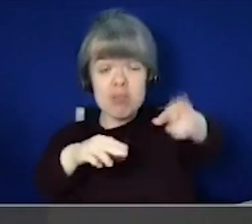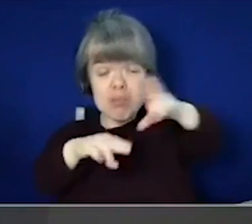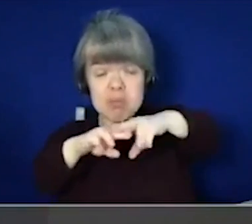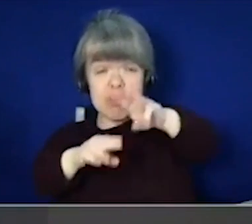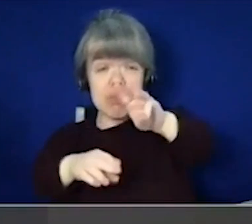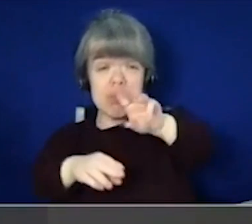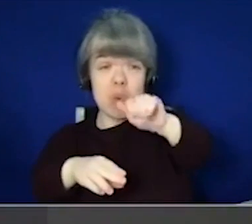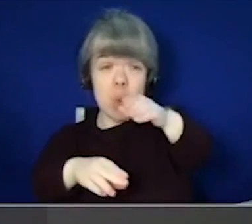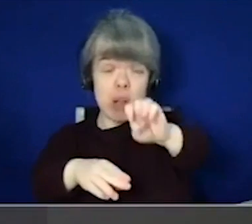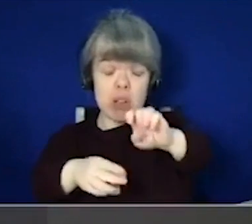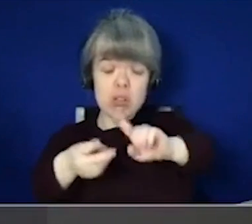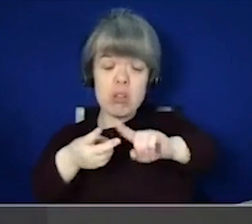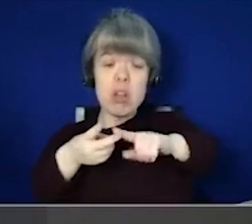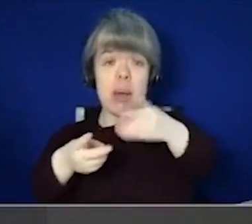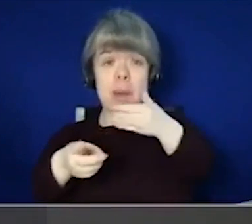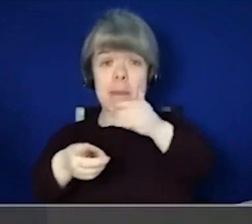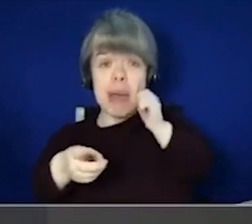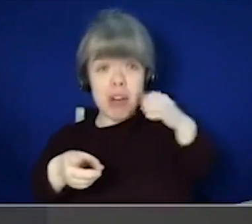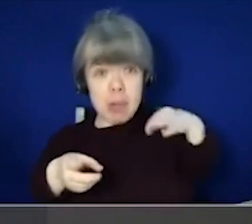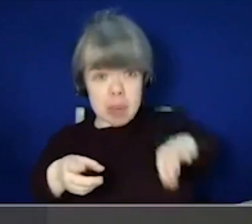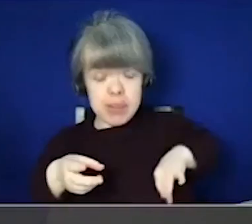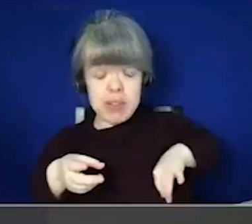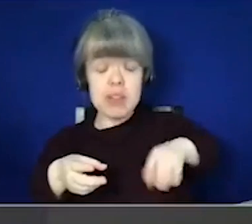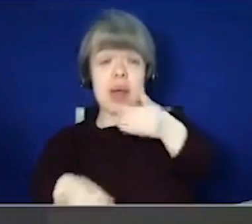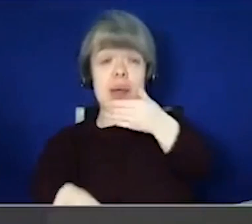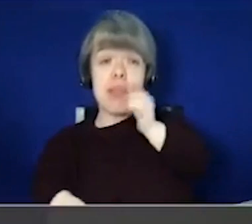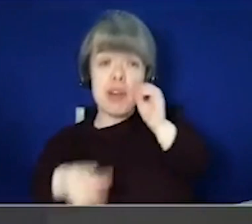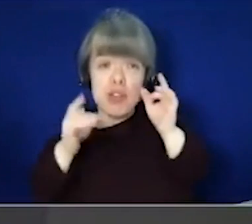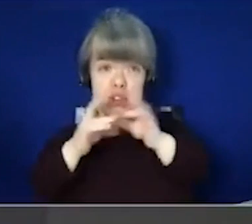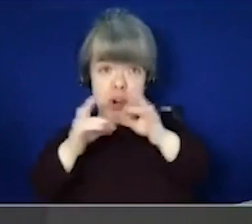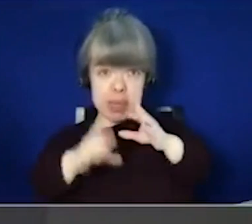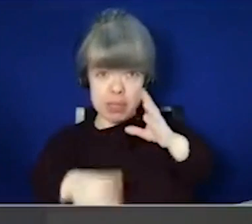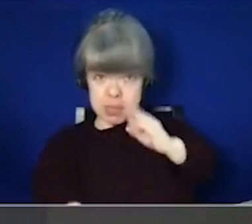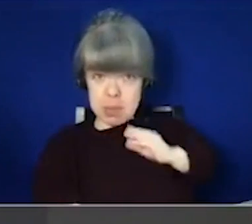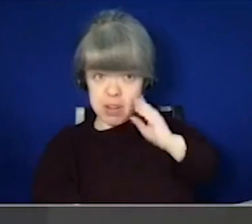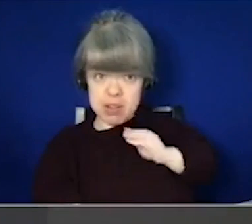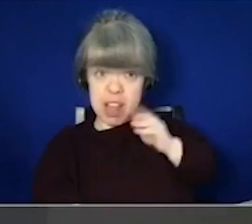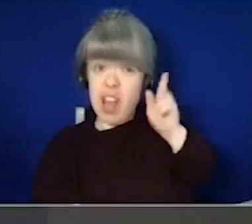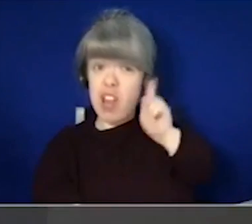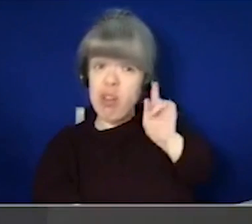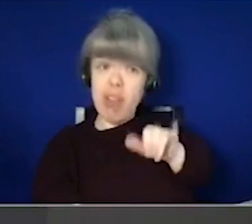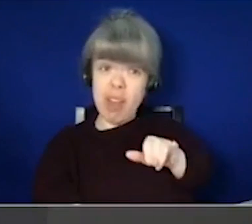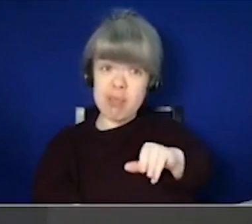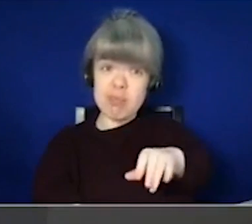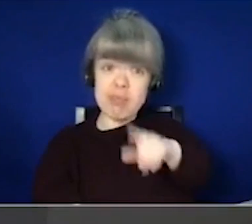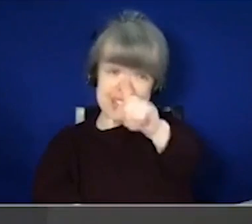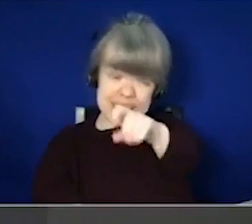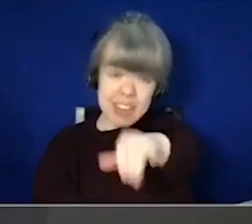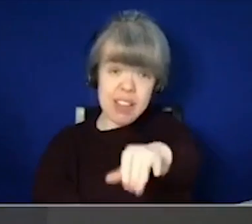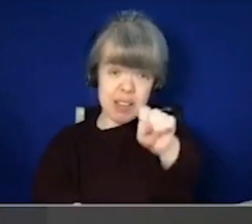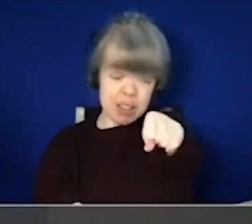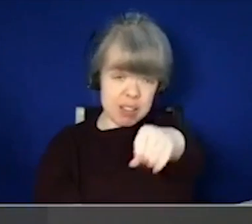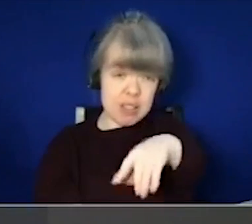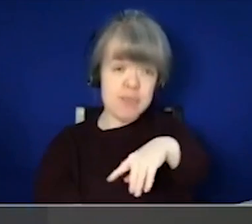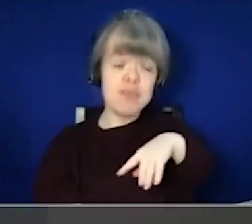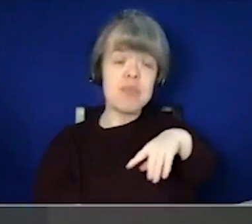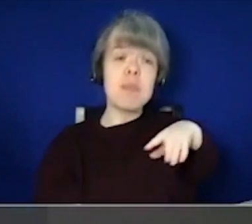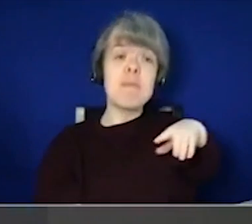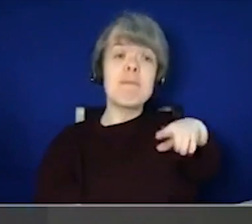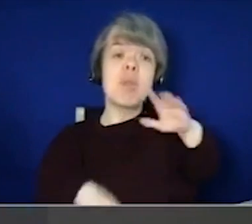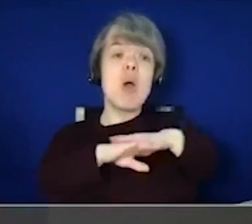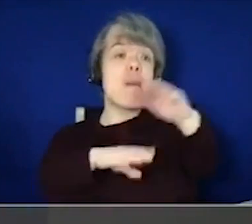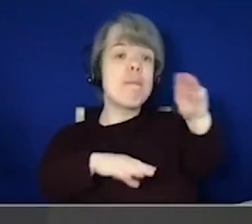and answering your questions. Thank you, everyone, for being here with us today. We're not done yet. Oh, yeah. No, we were going to ask you to close us out now. So floor